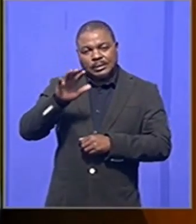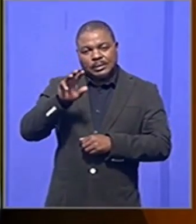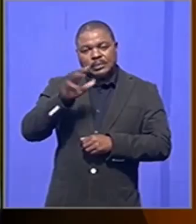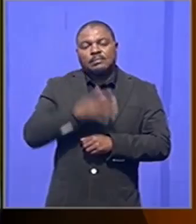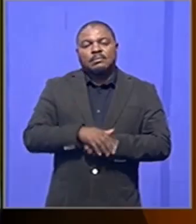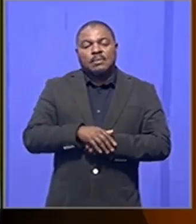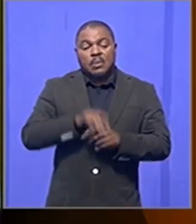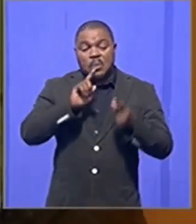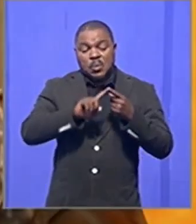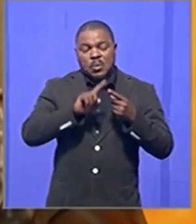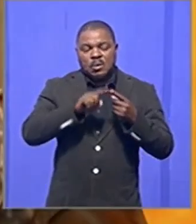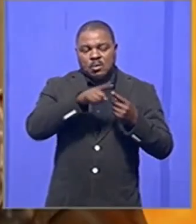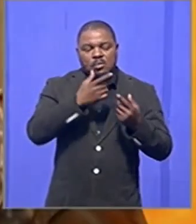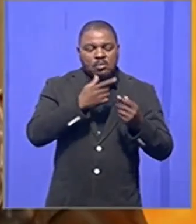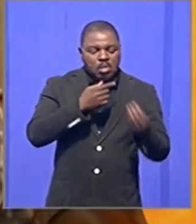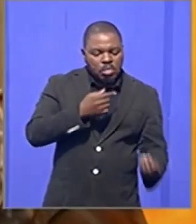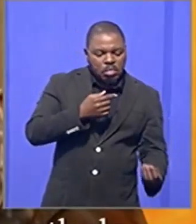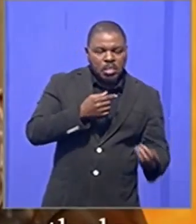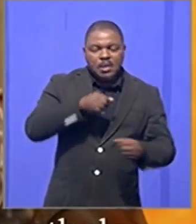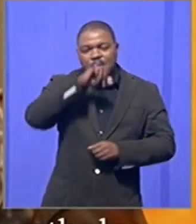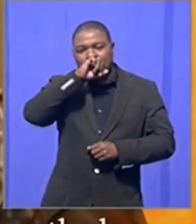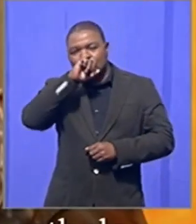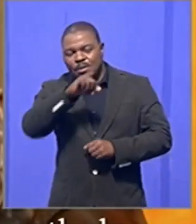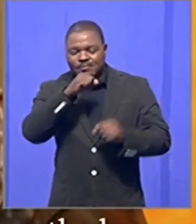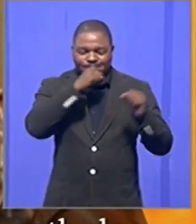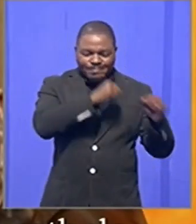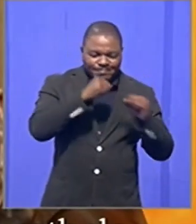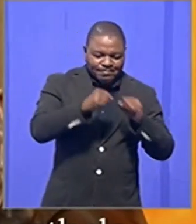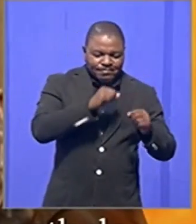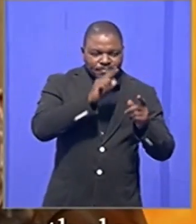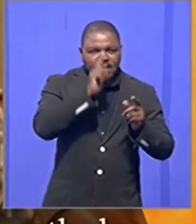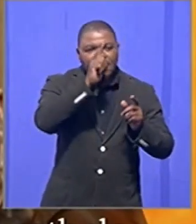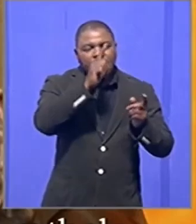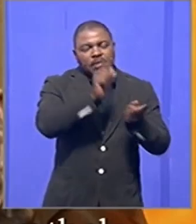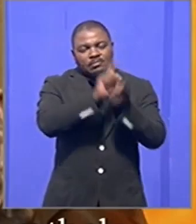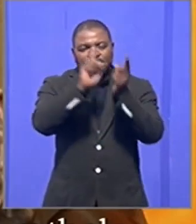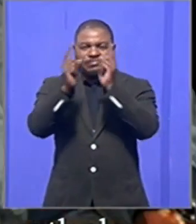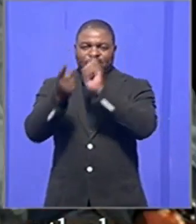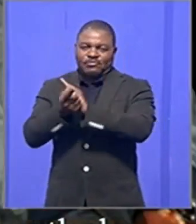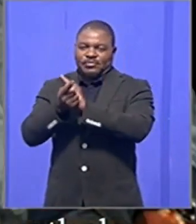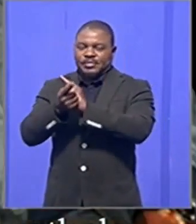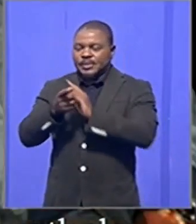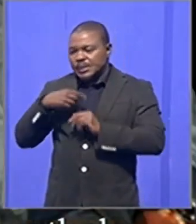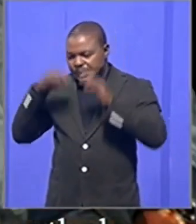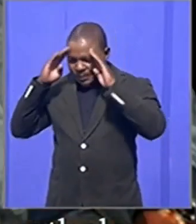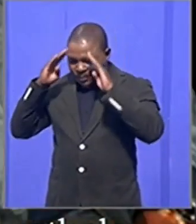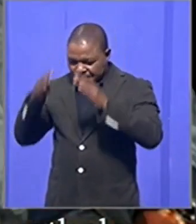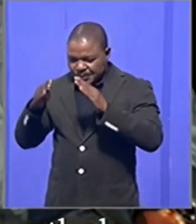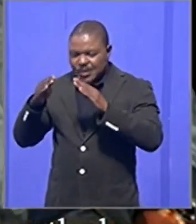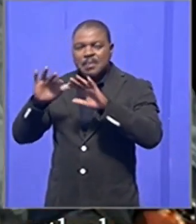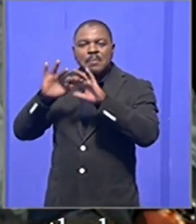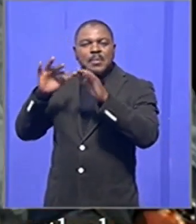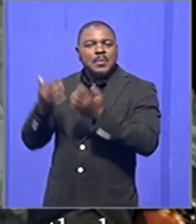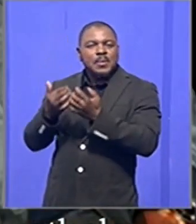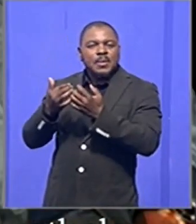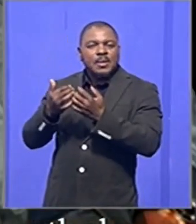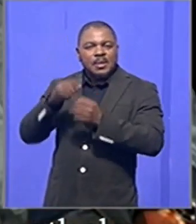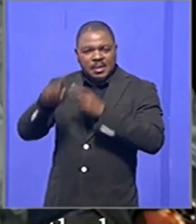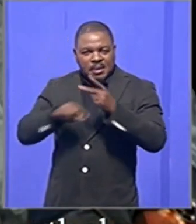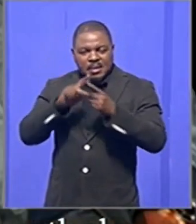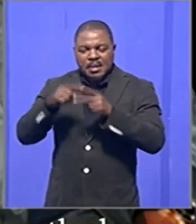a rata papadi ya matswele yeo a felleditšego a e tlogela. Ke moo moragonyana a kgahlilwego ke kgwele ya maoto yeo a thomilego